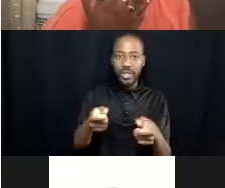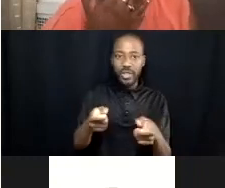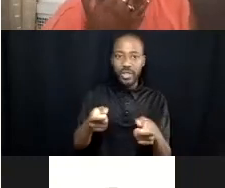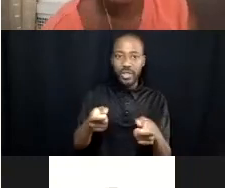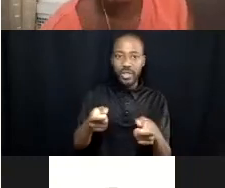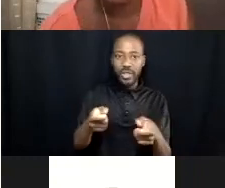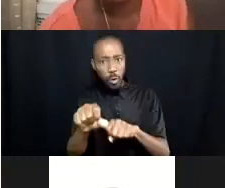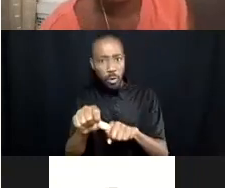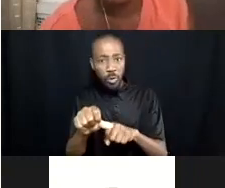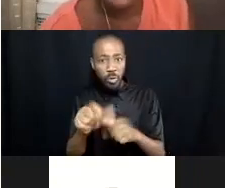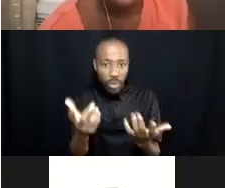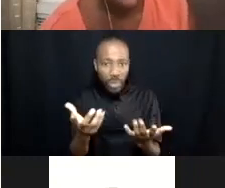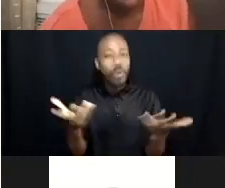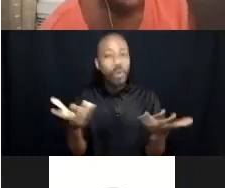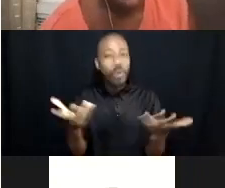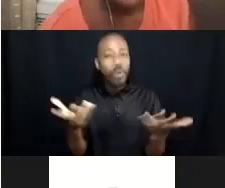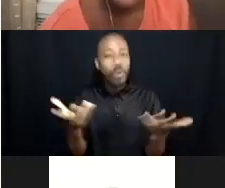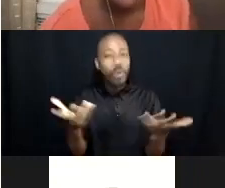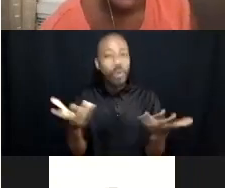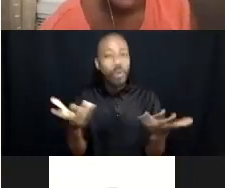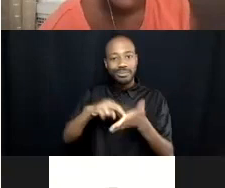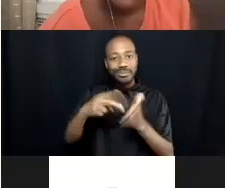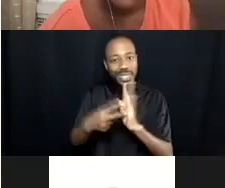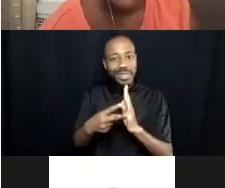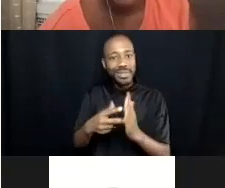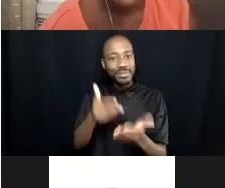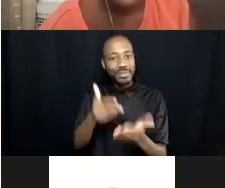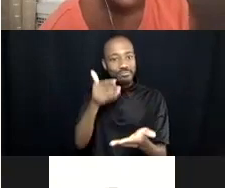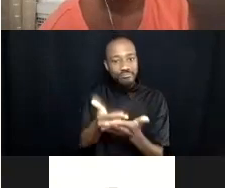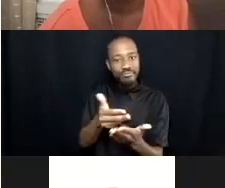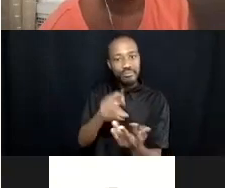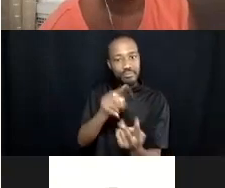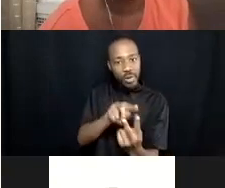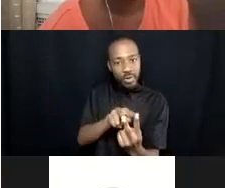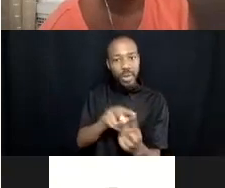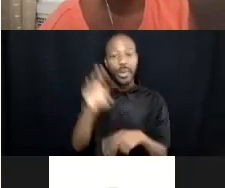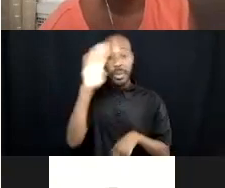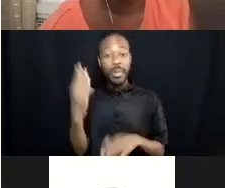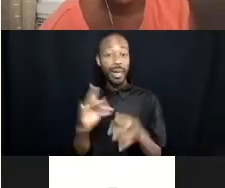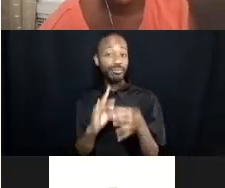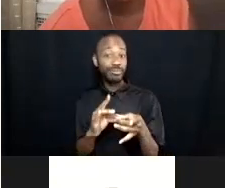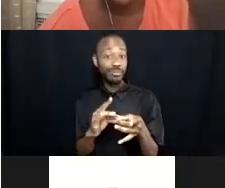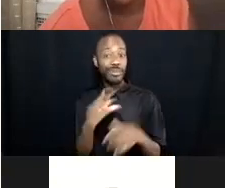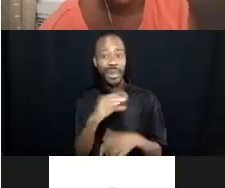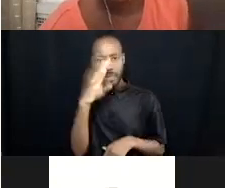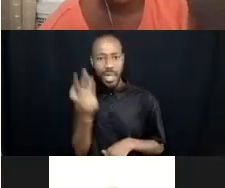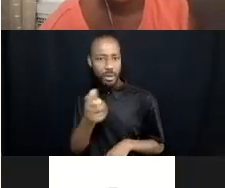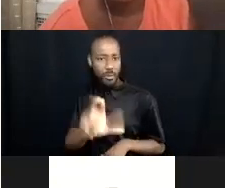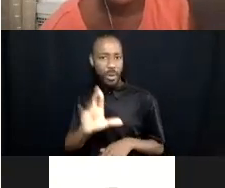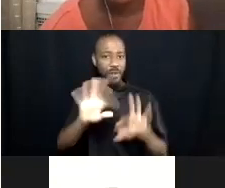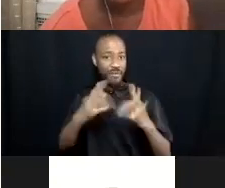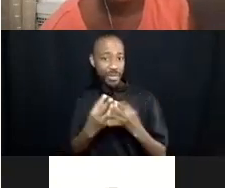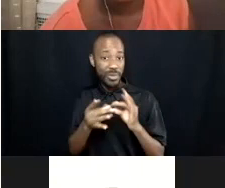and Black queer familial relations, don't those things problematize the language of intimate partner violence and